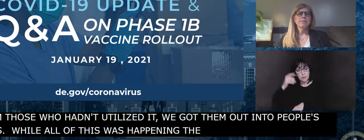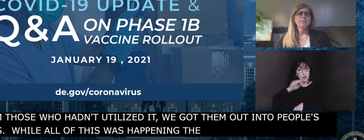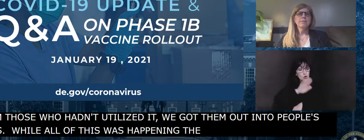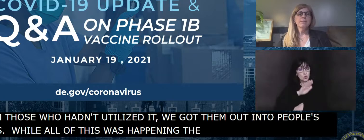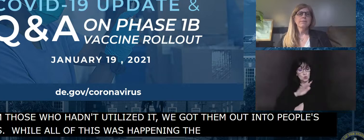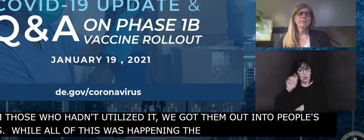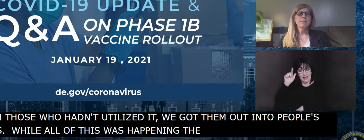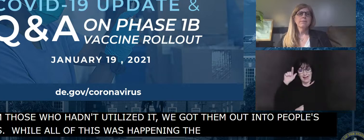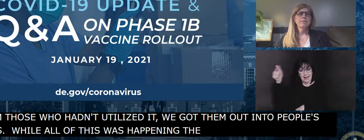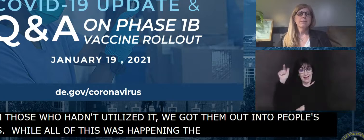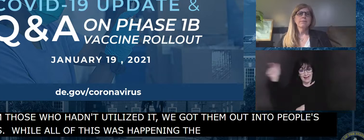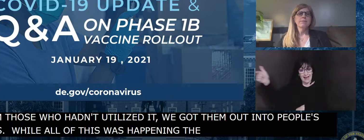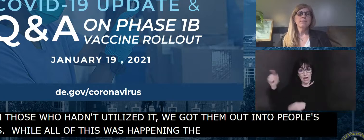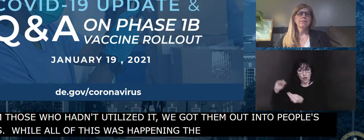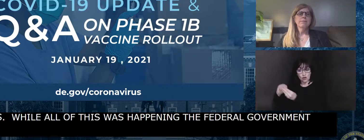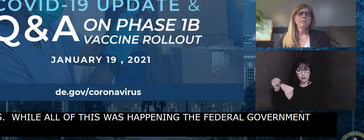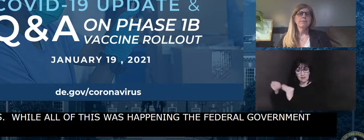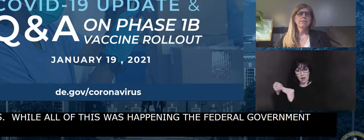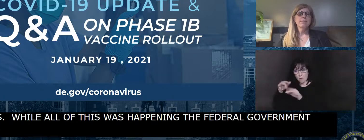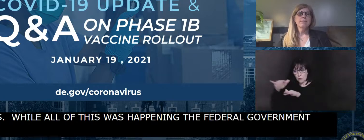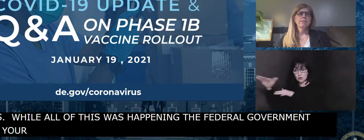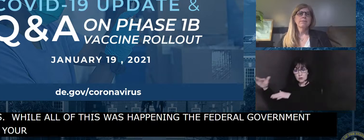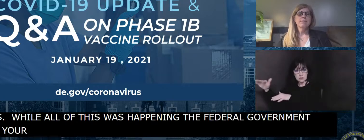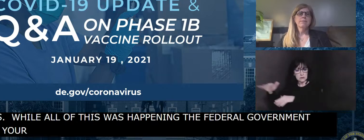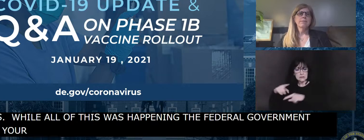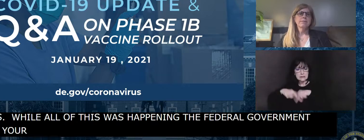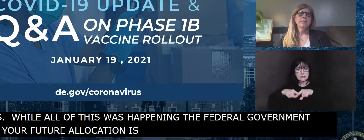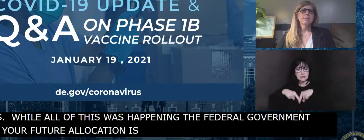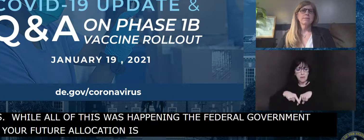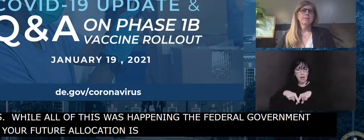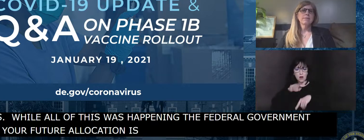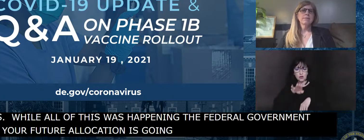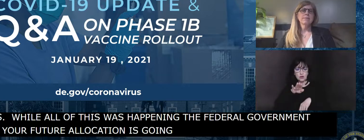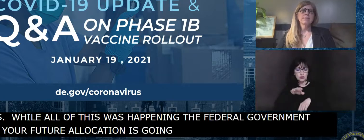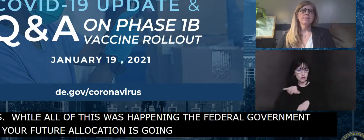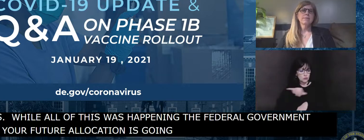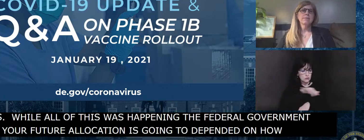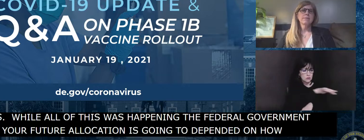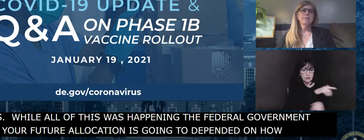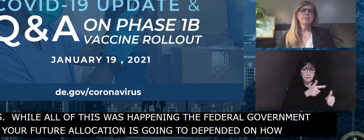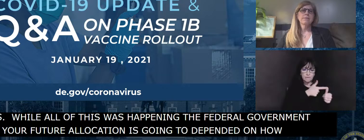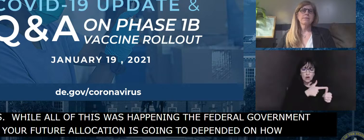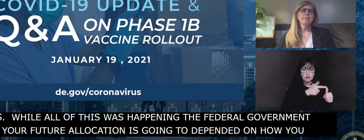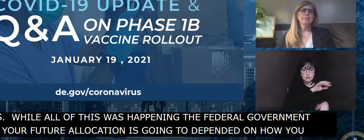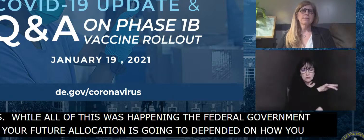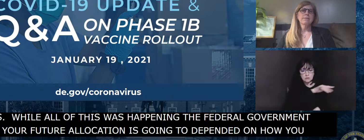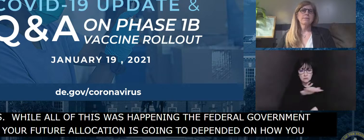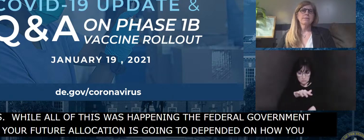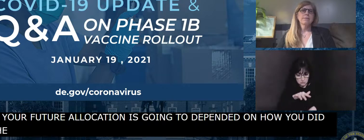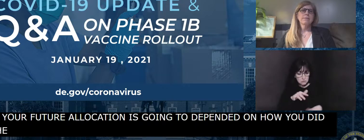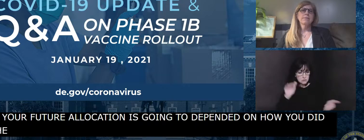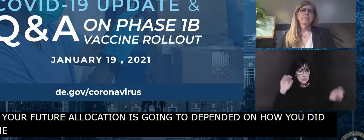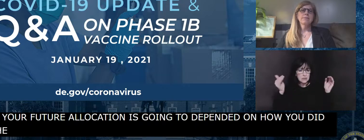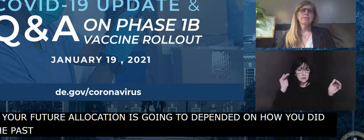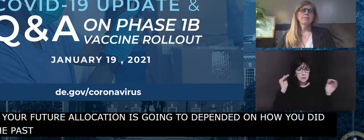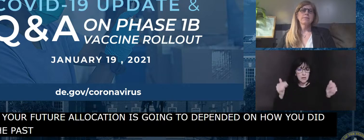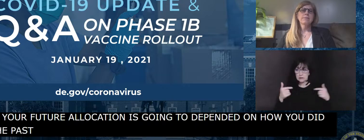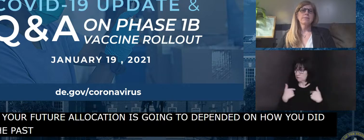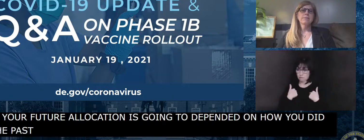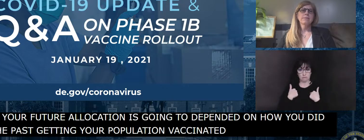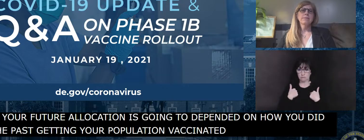on how well you did in the past in getting your population vaccinated. And I didn't want to